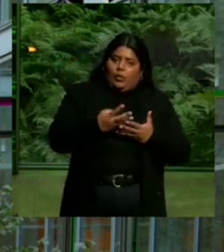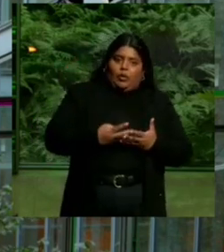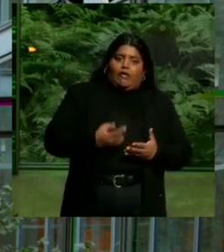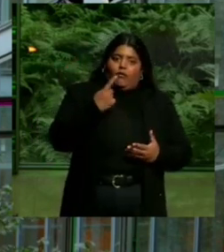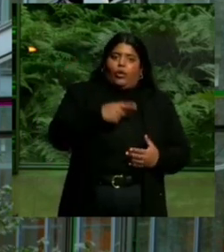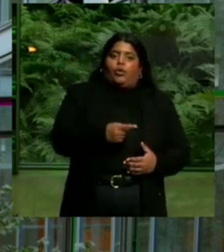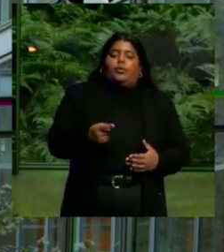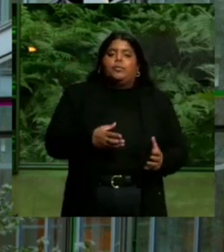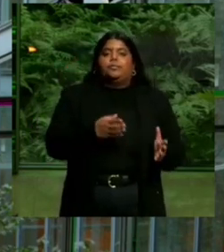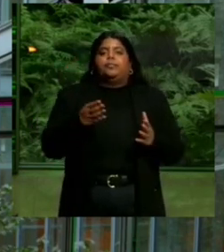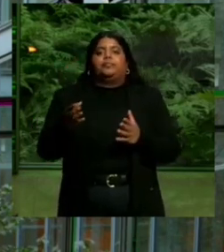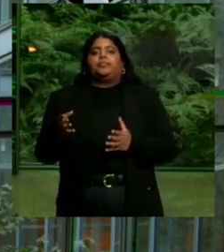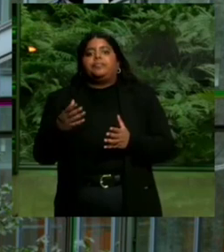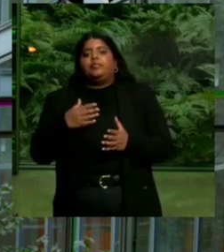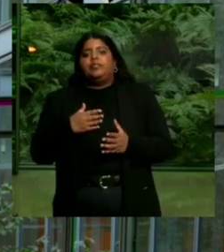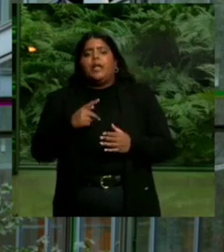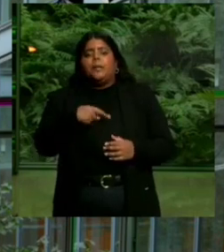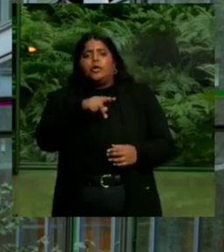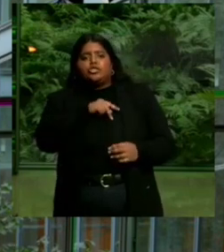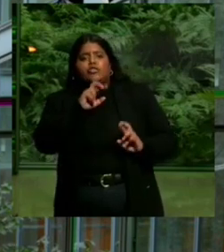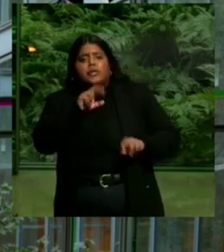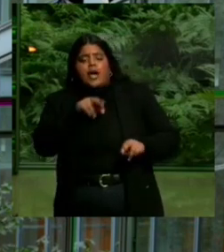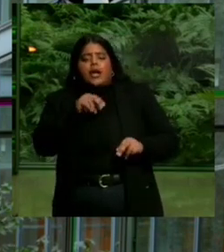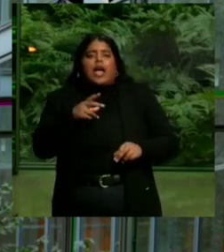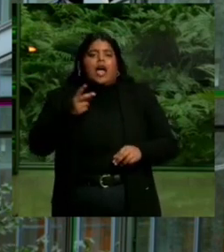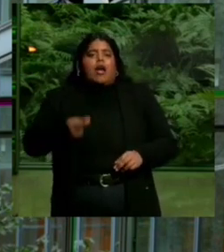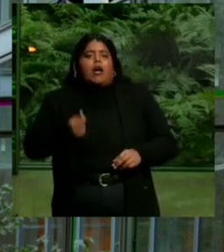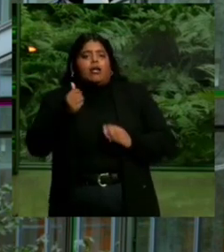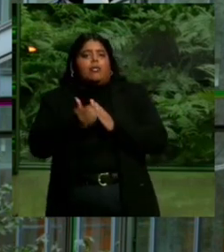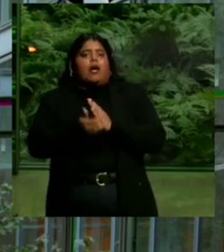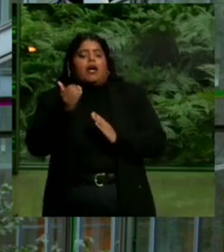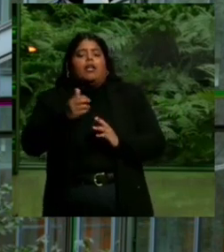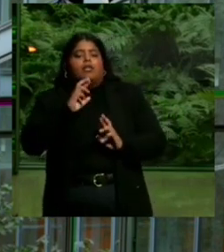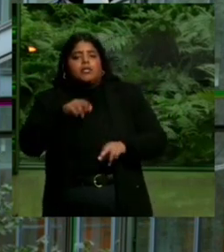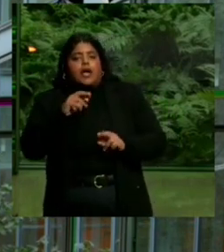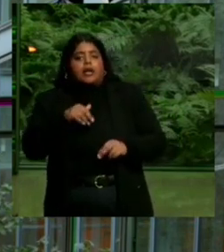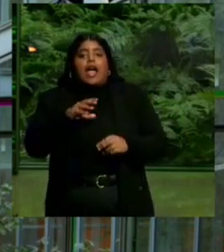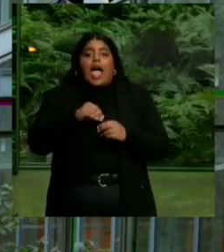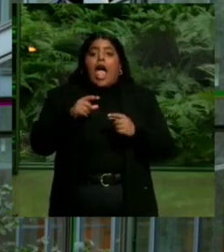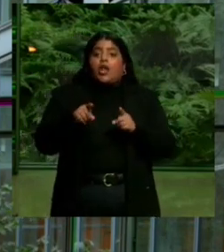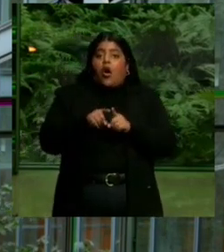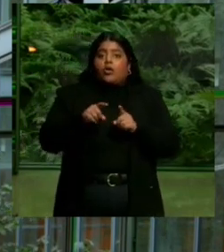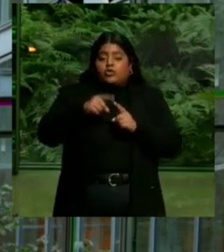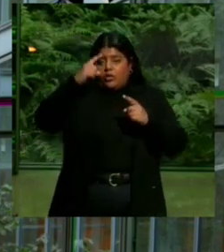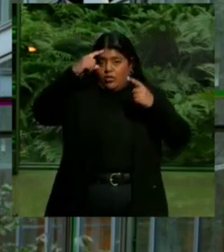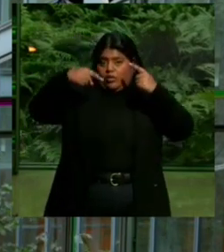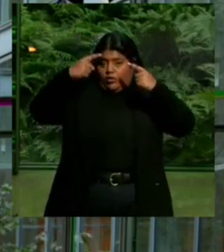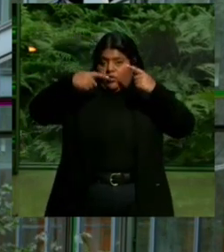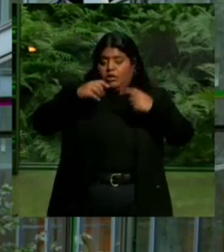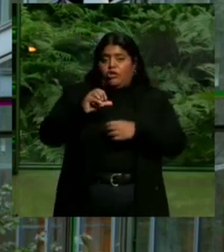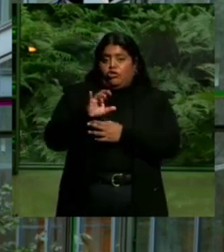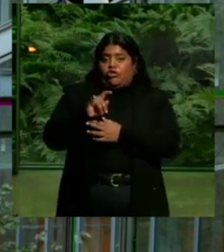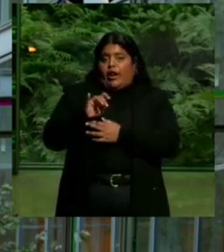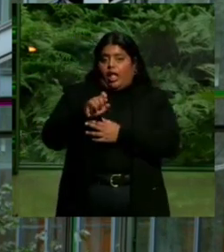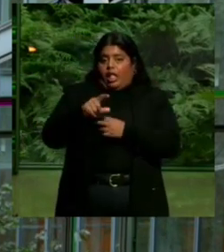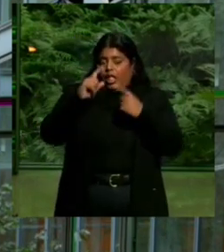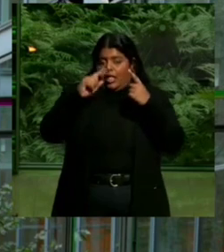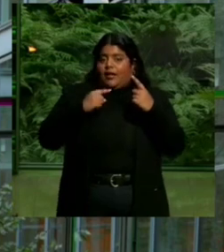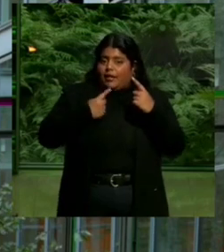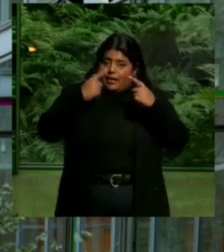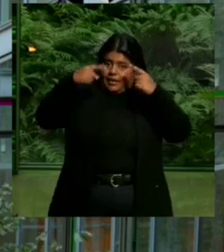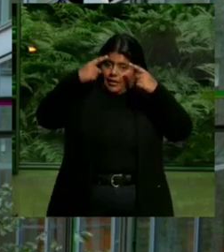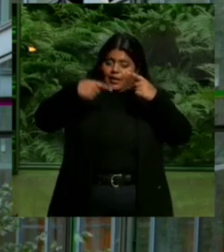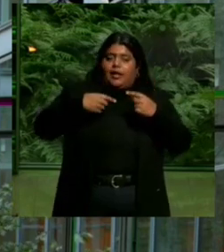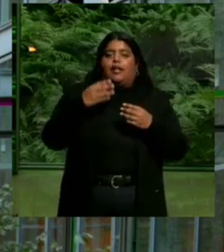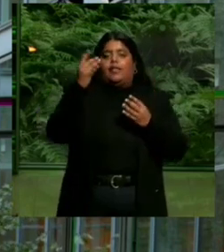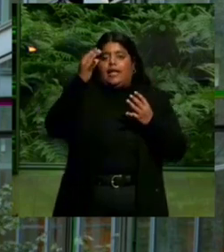responses and optimized responses, and it can do thinking. Now, today, it's not as good at thinking as it will be eventually,